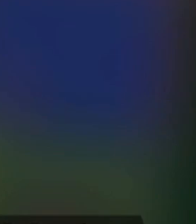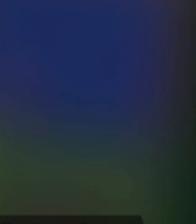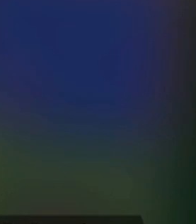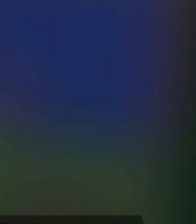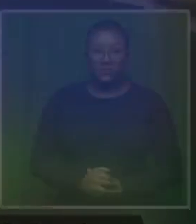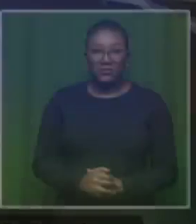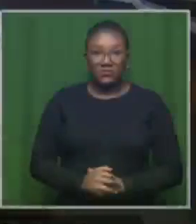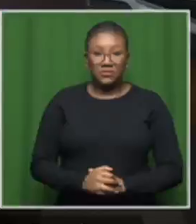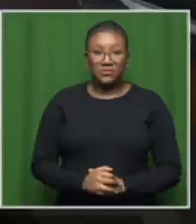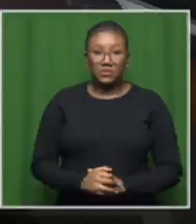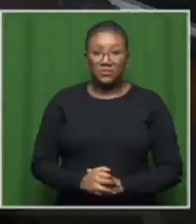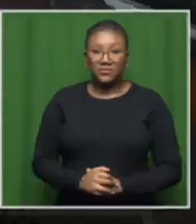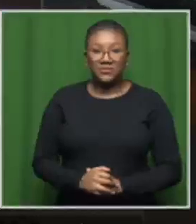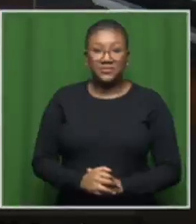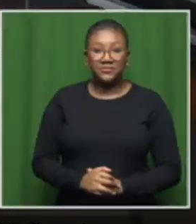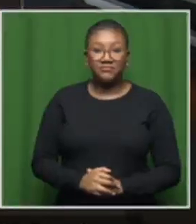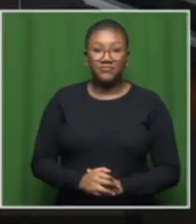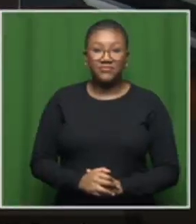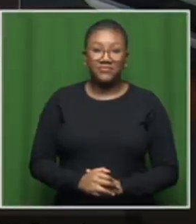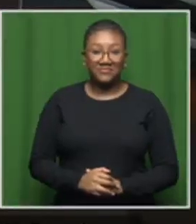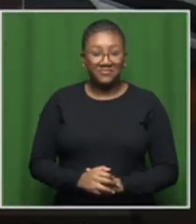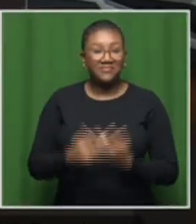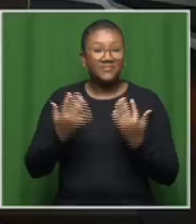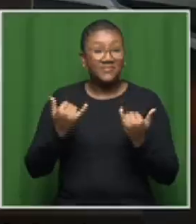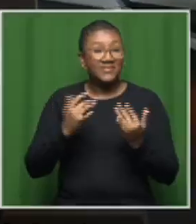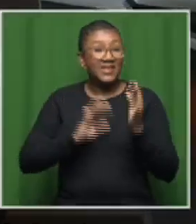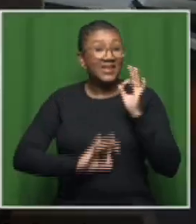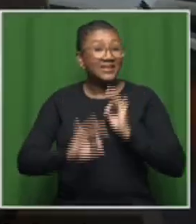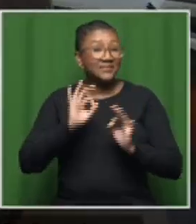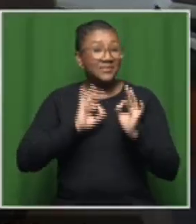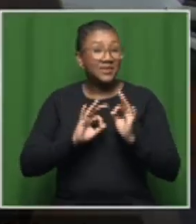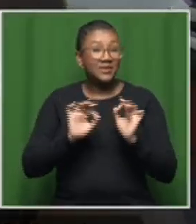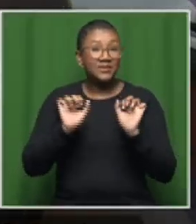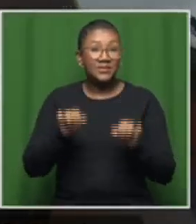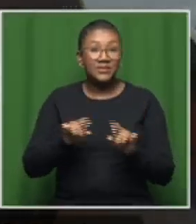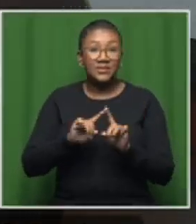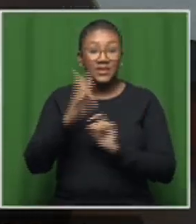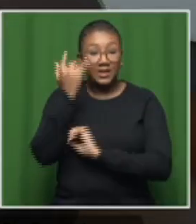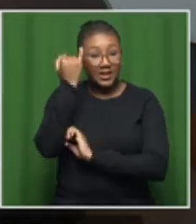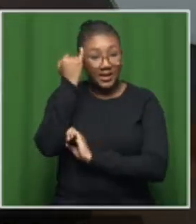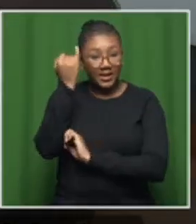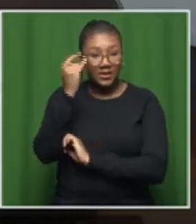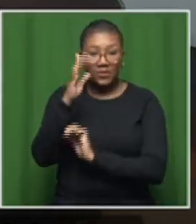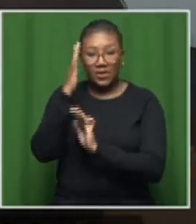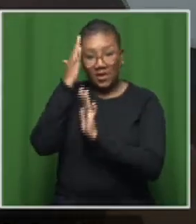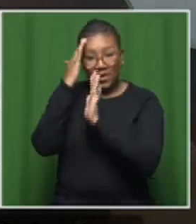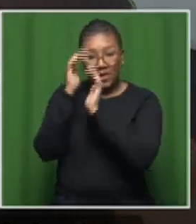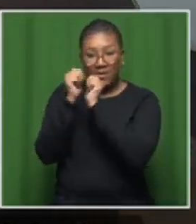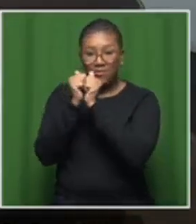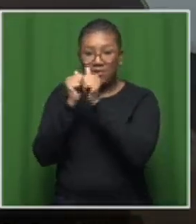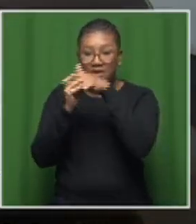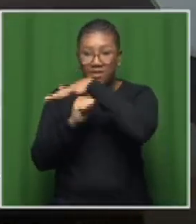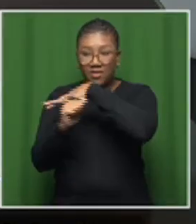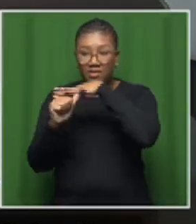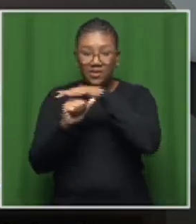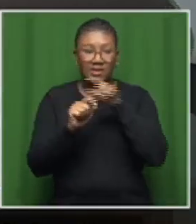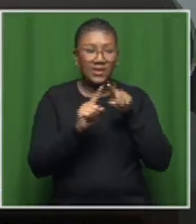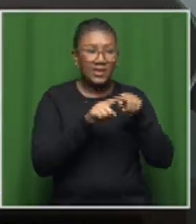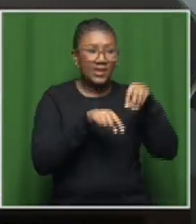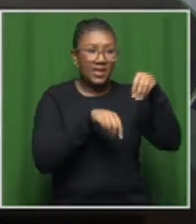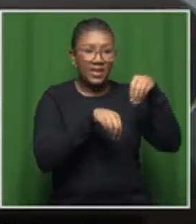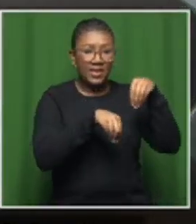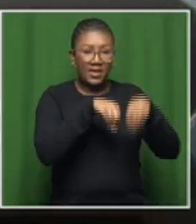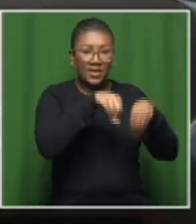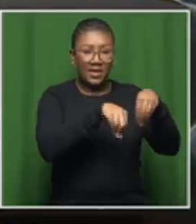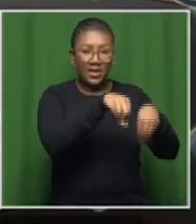us understand the conceptualization of the idea, comparing the garden to the brain. Yes. What you're hoping to impart through all of